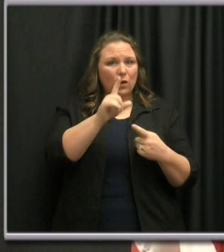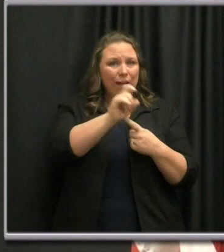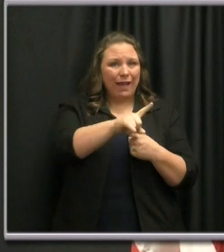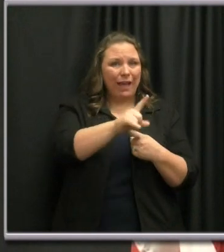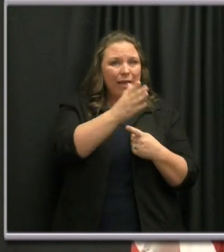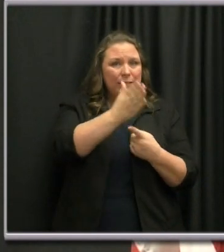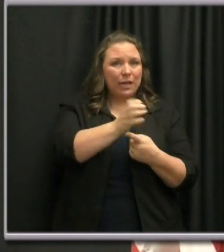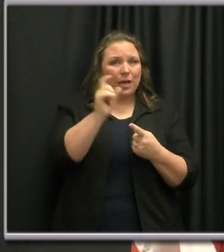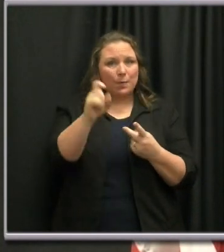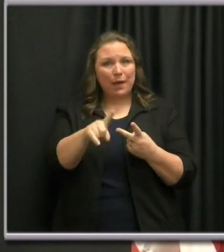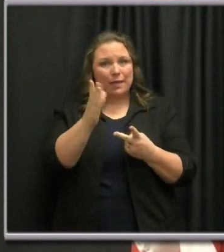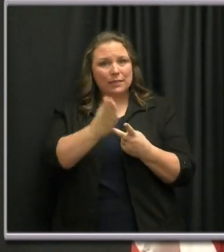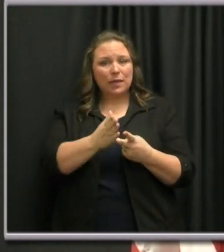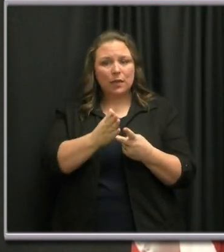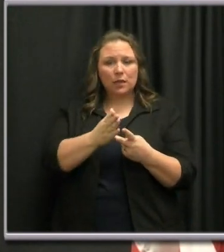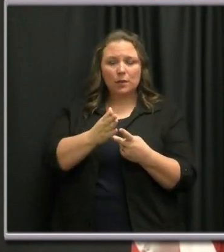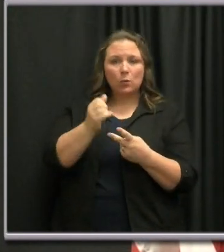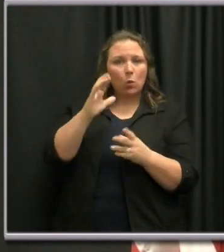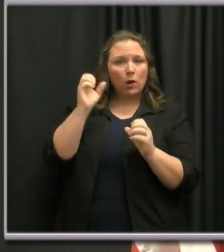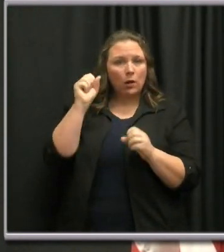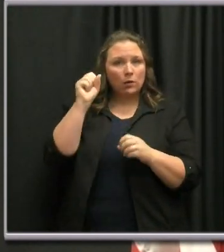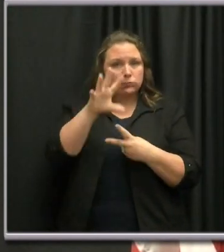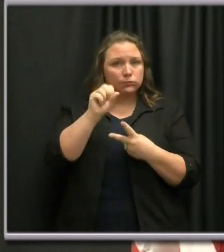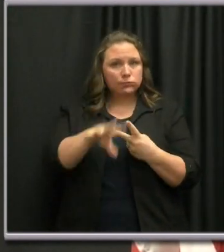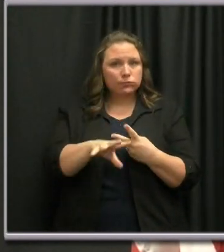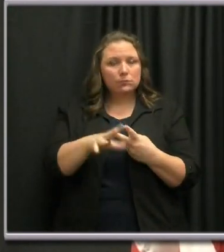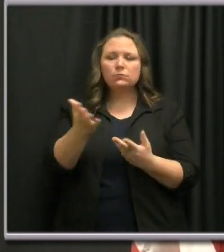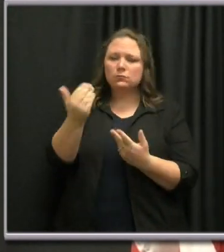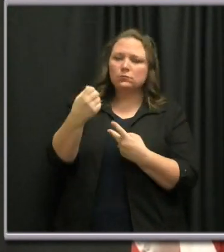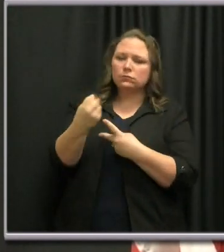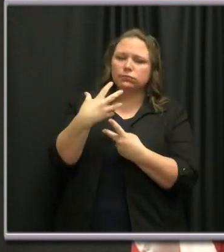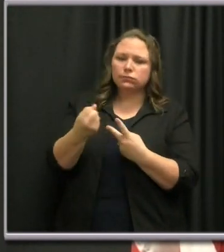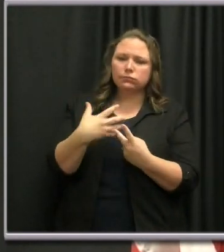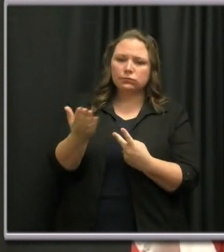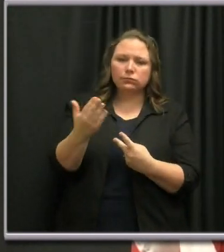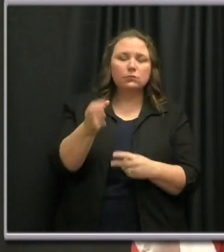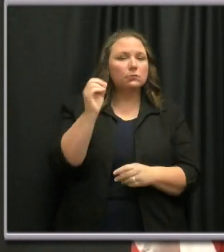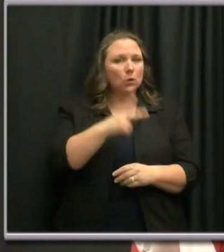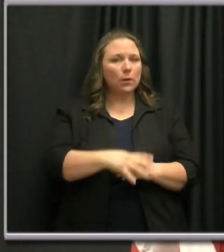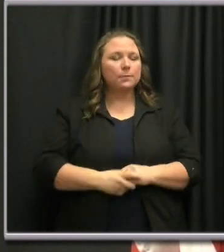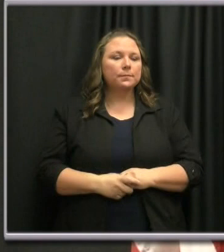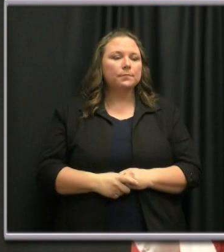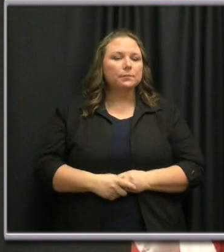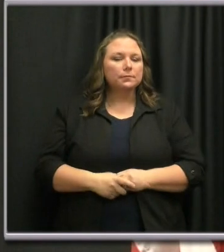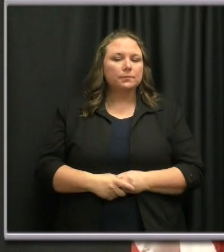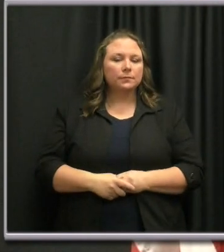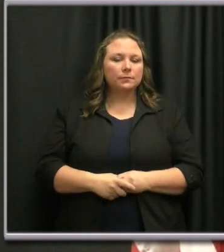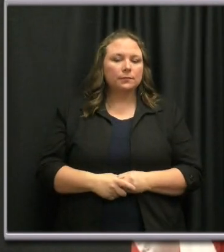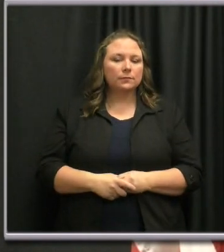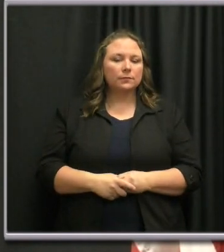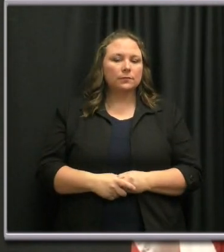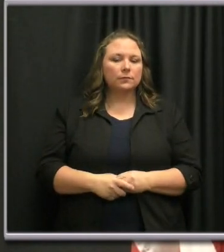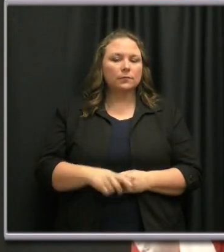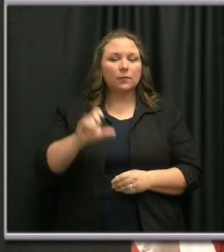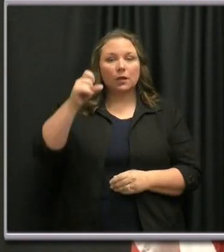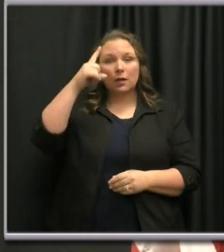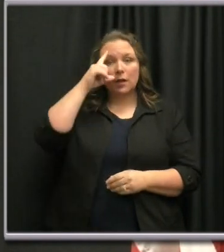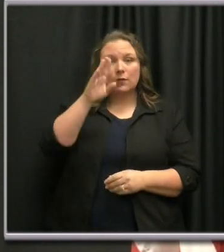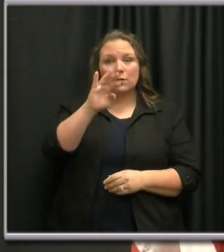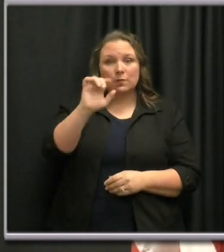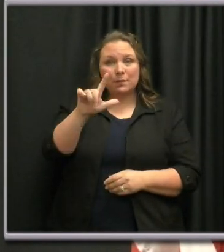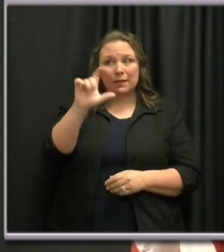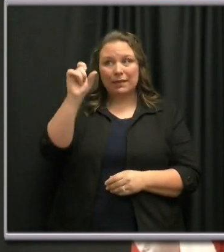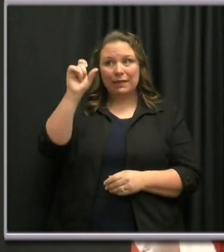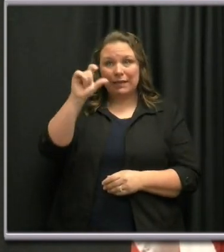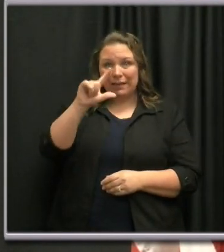one or just all of them? Just all of them, please. Okay. My first question is, Governor Billy said, and